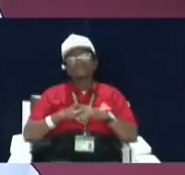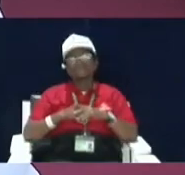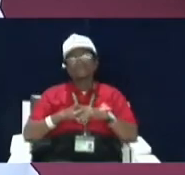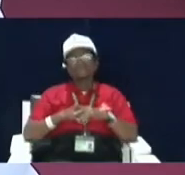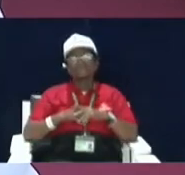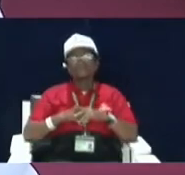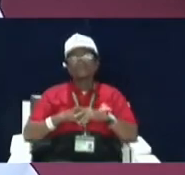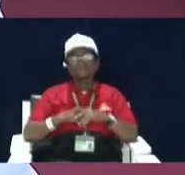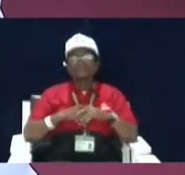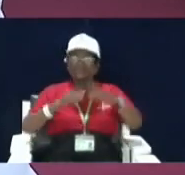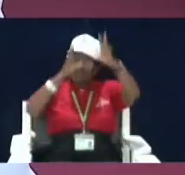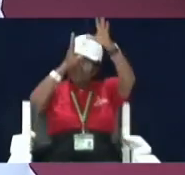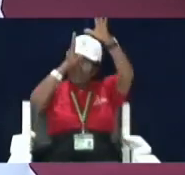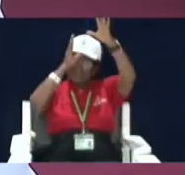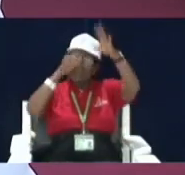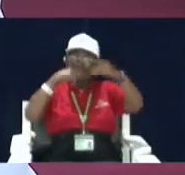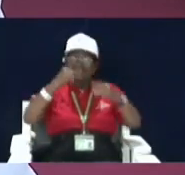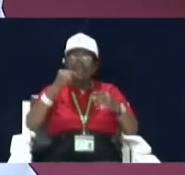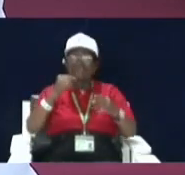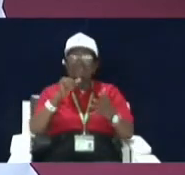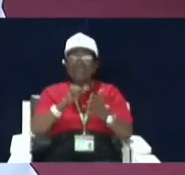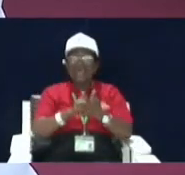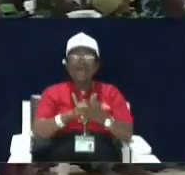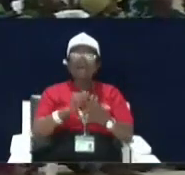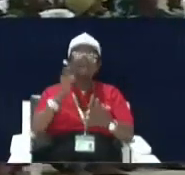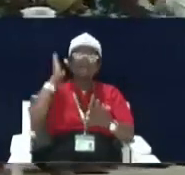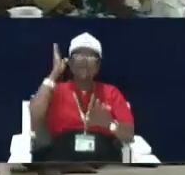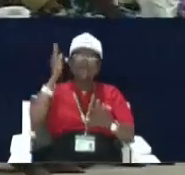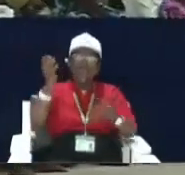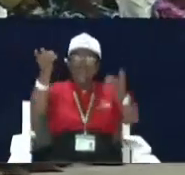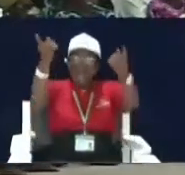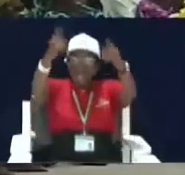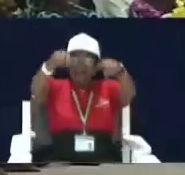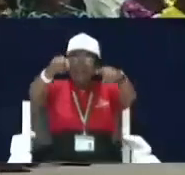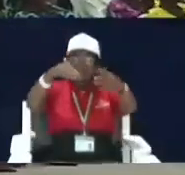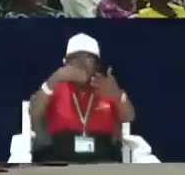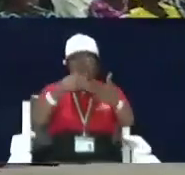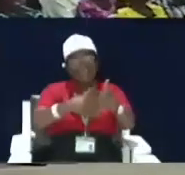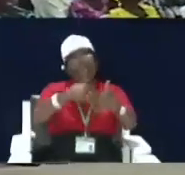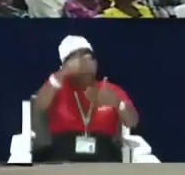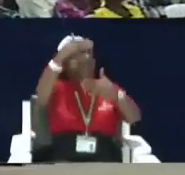Daddy said that is going to happen next convention.